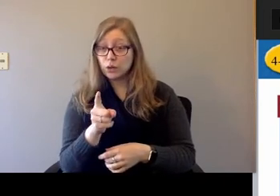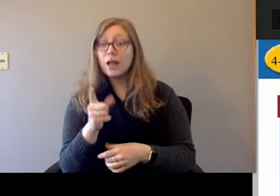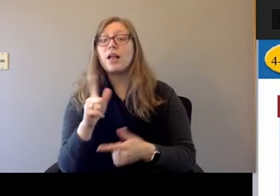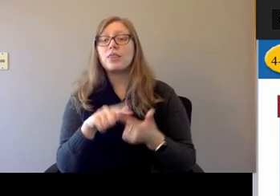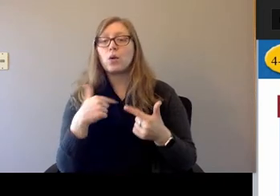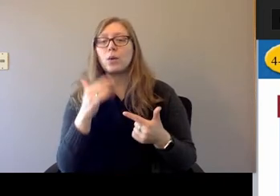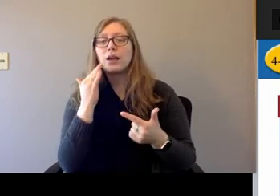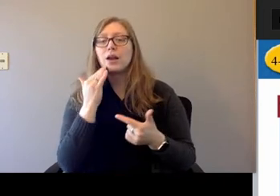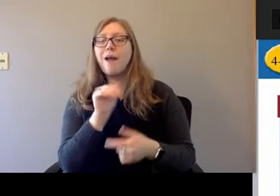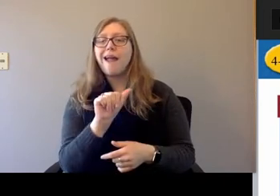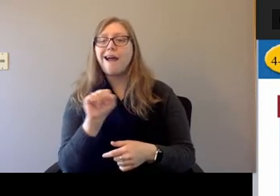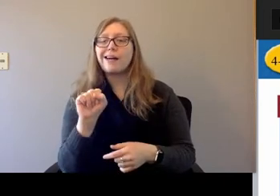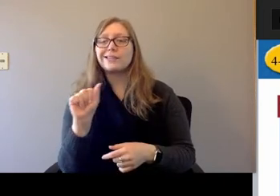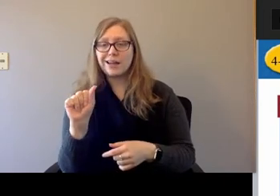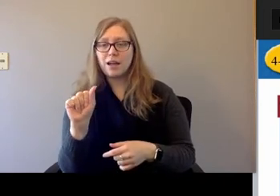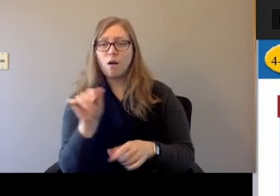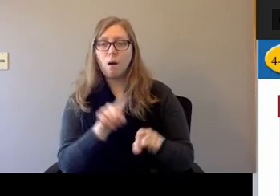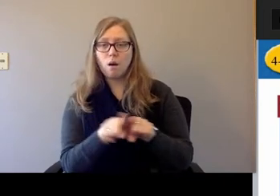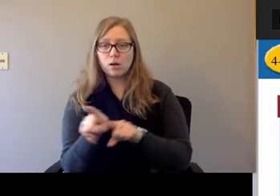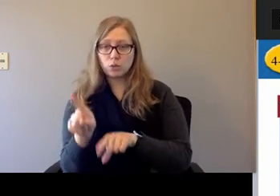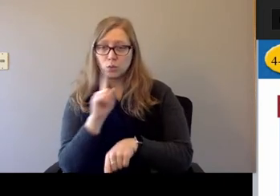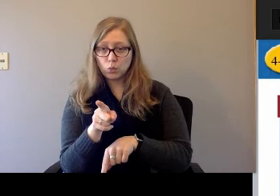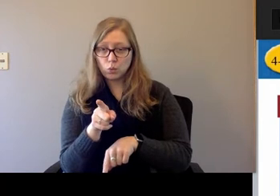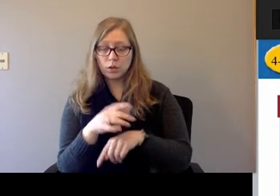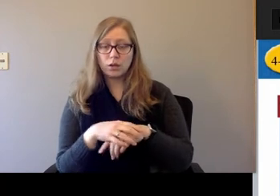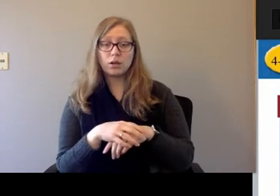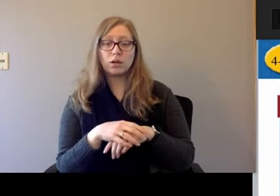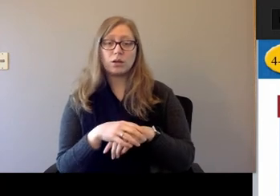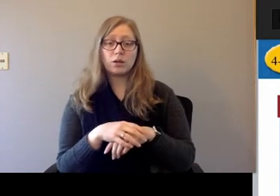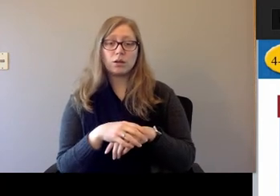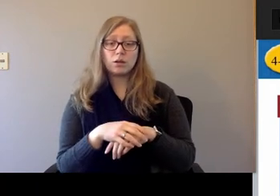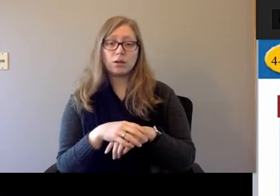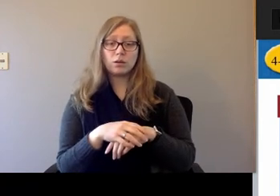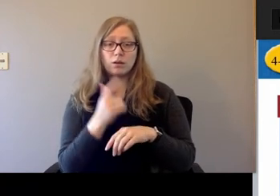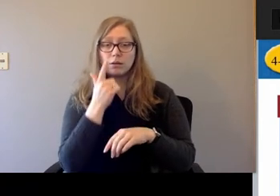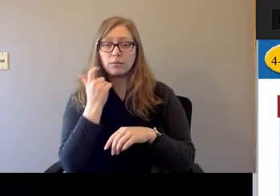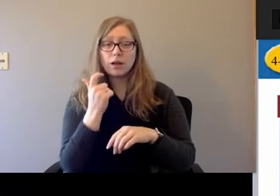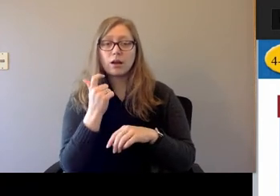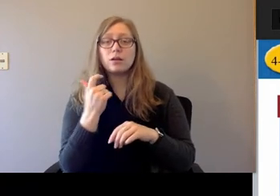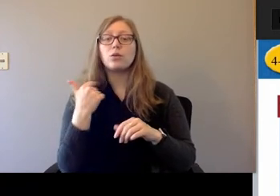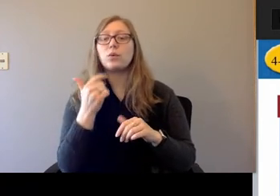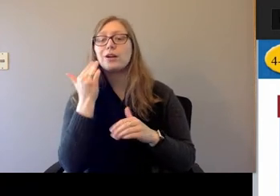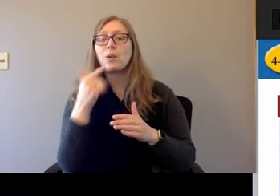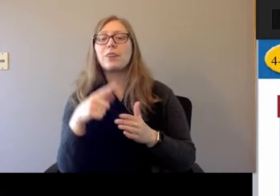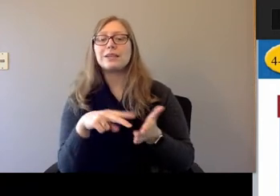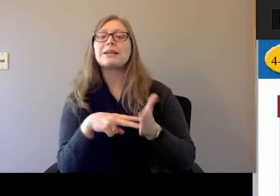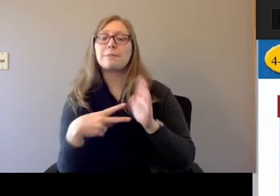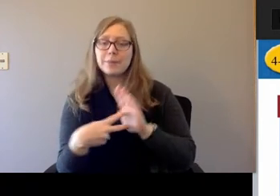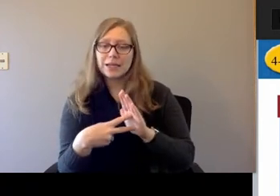that postulate means that the triangles are congruent.